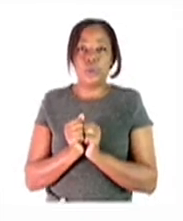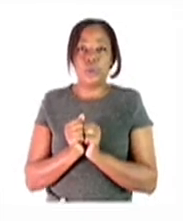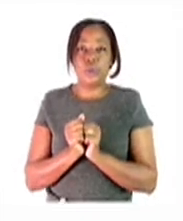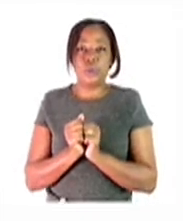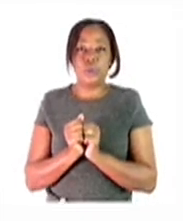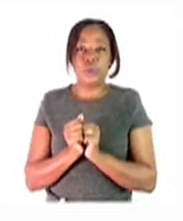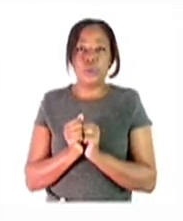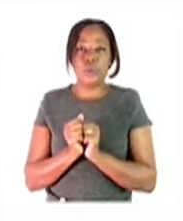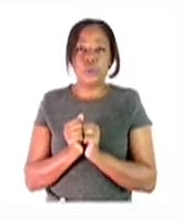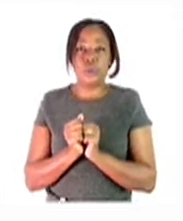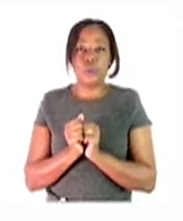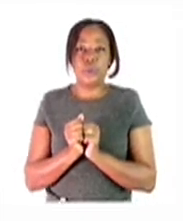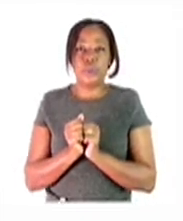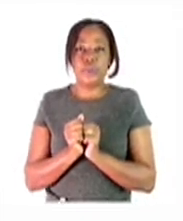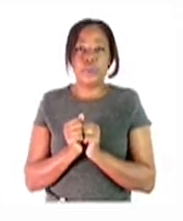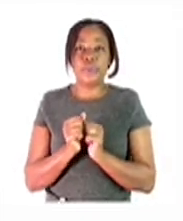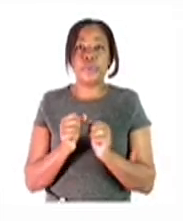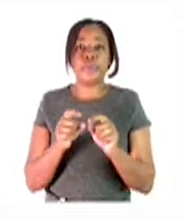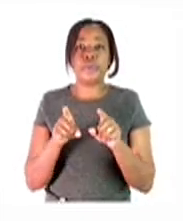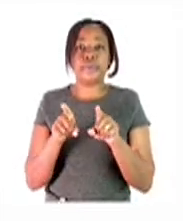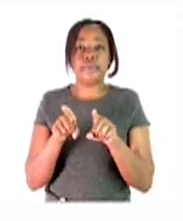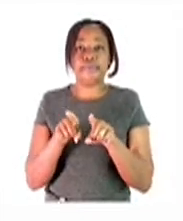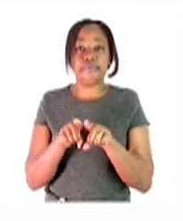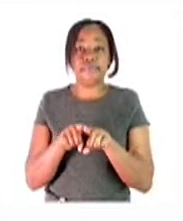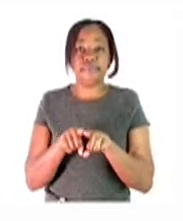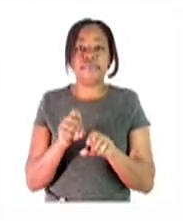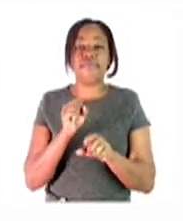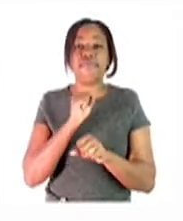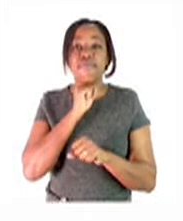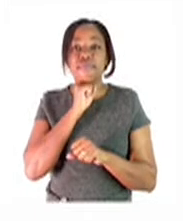get that sound in a word stew.